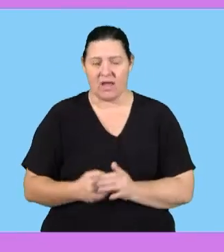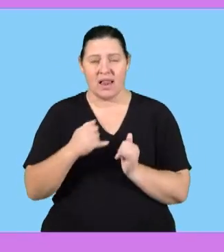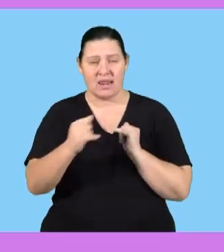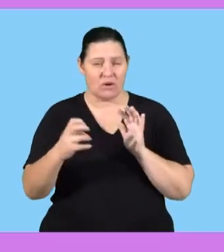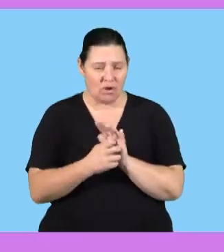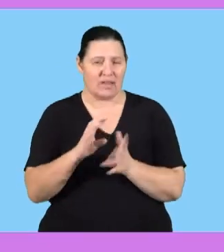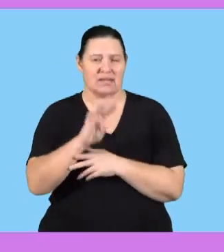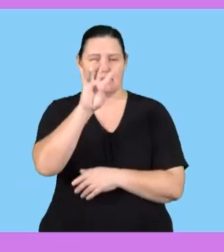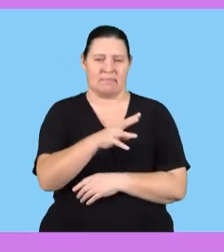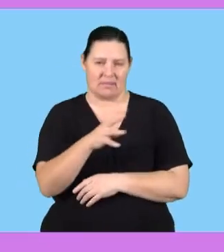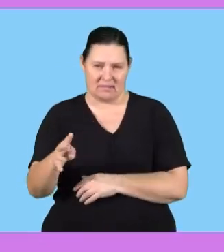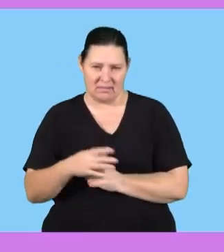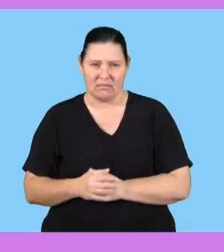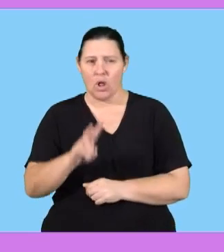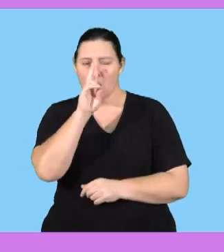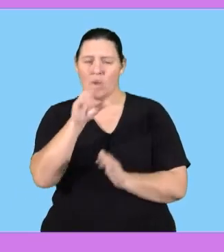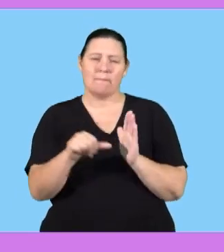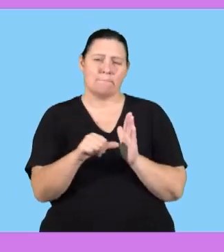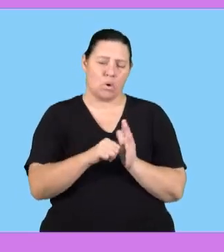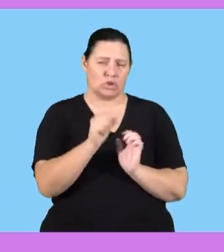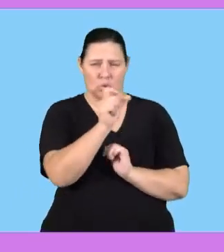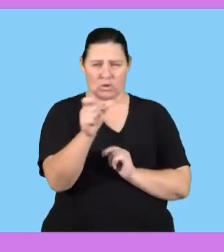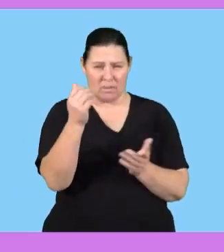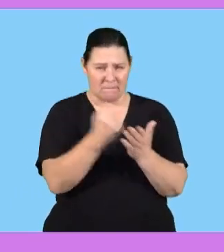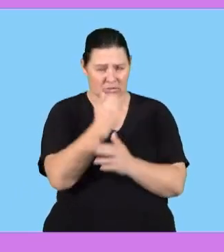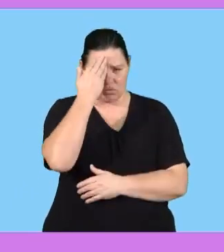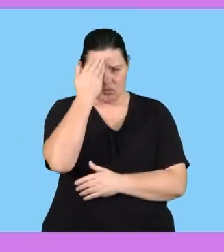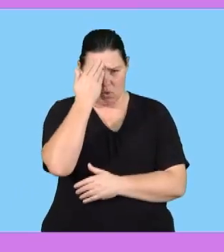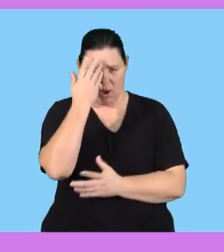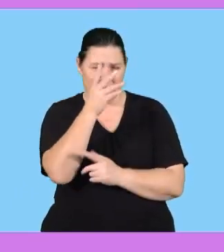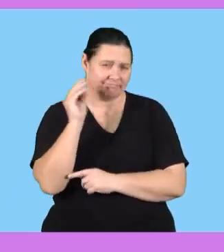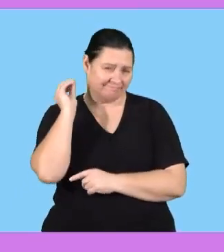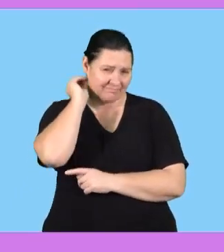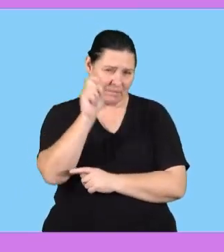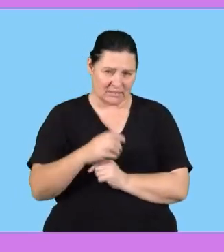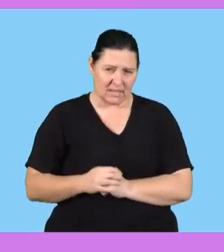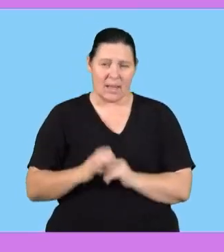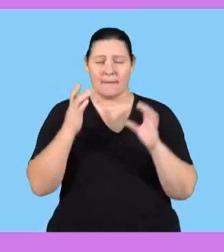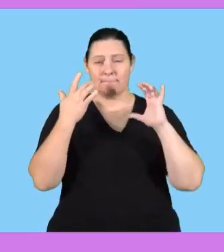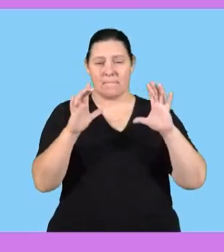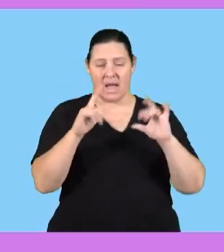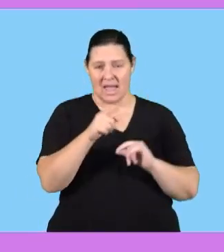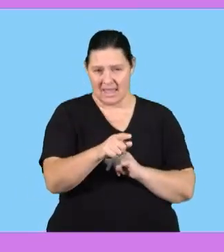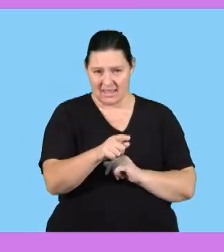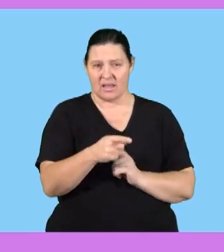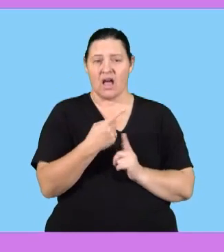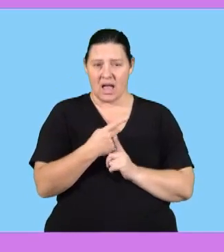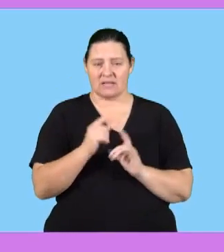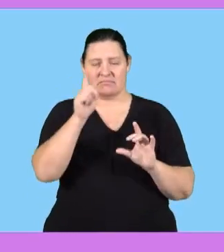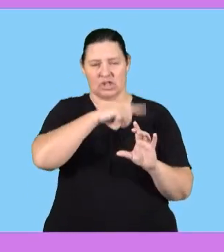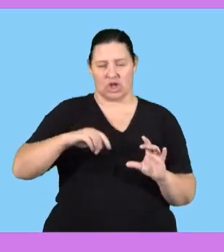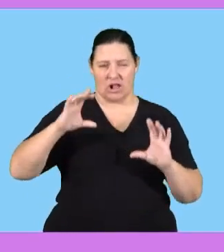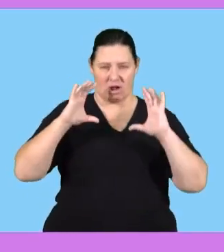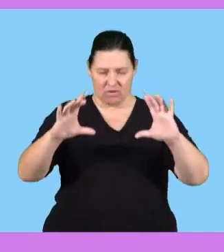and tables. Then we looked at important words that you should know by now and take with you. We indicated that a pie chart is a